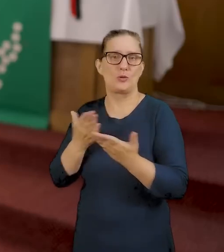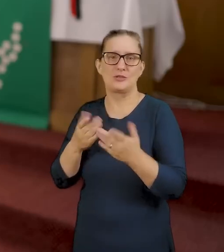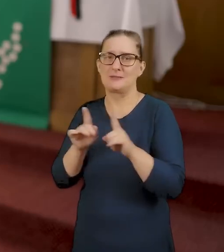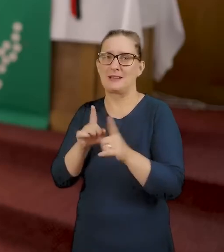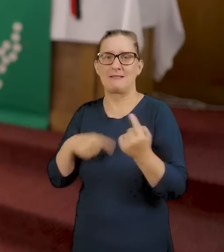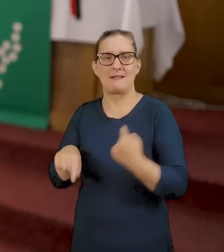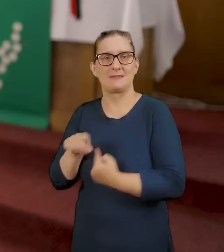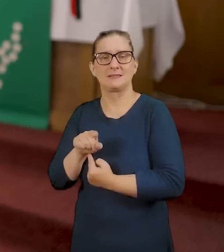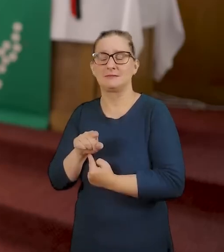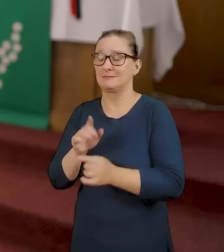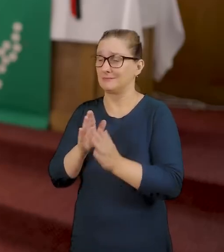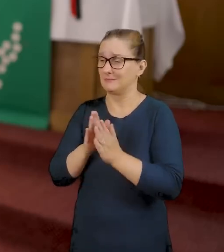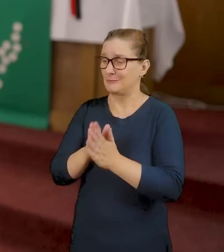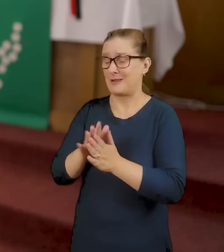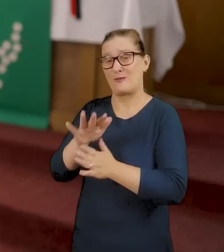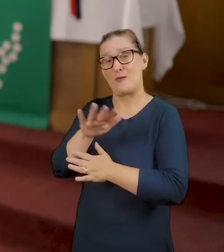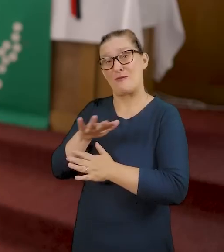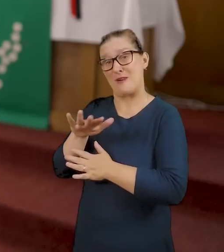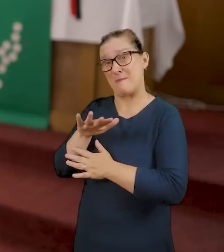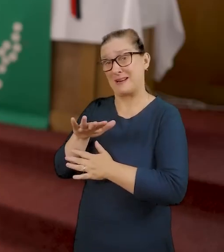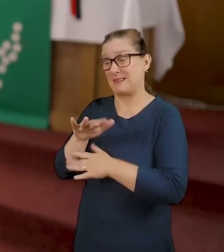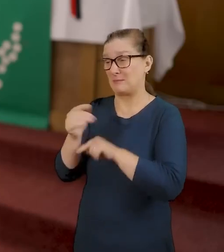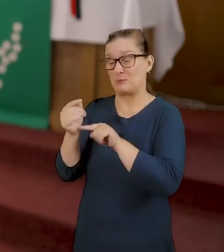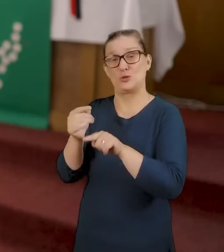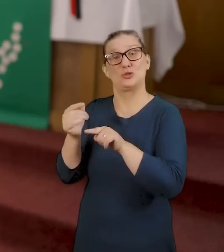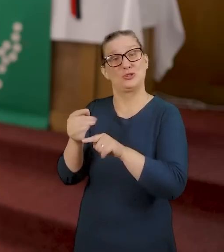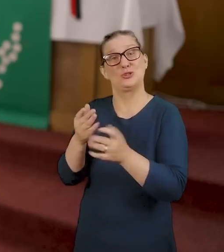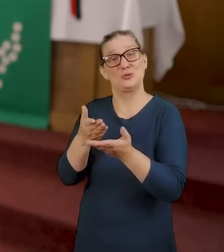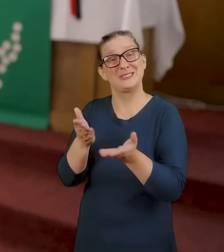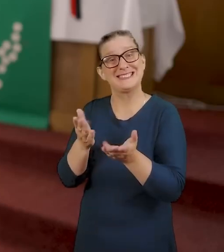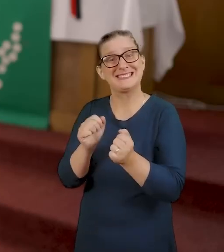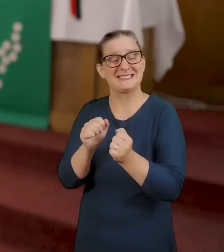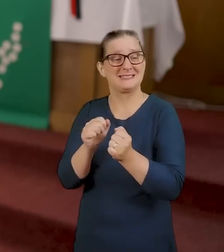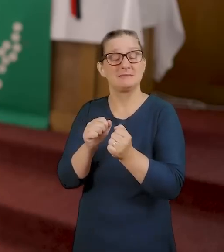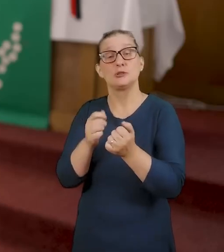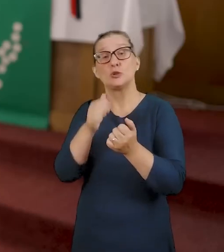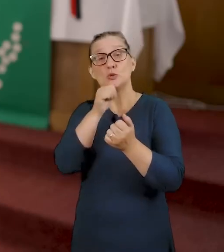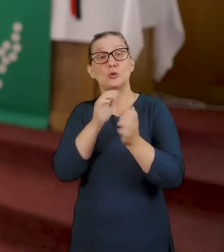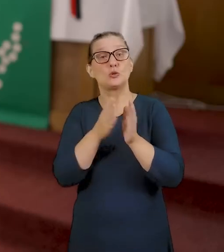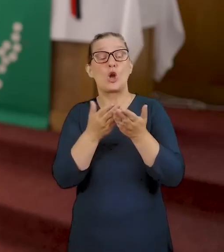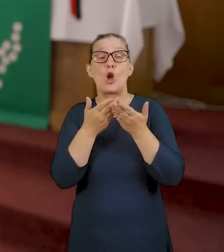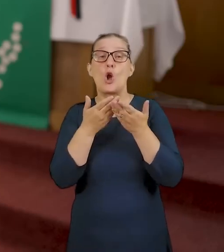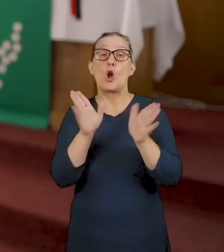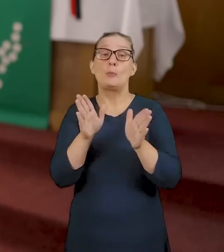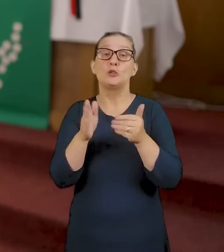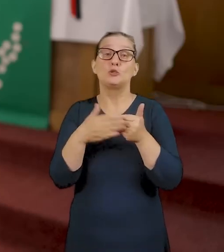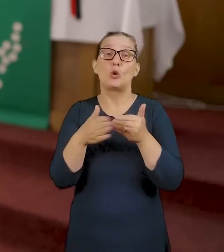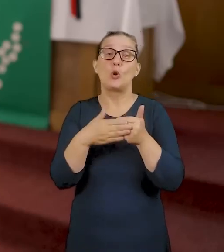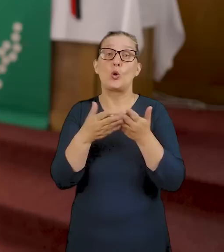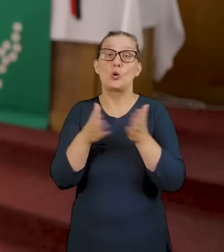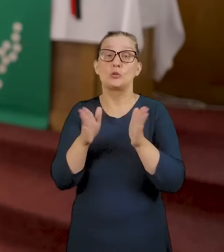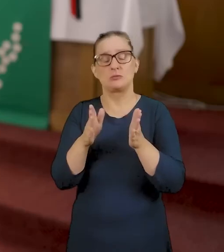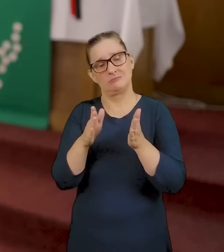the freedom to worship in the way we do. We pray for our persecuted family. And at the moment, we're using the Open